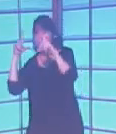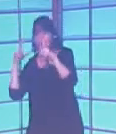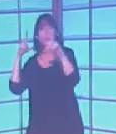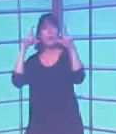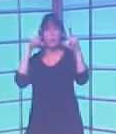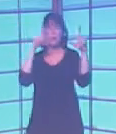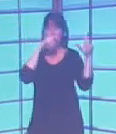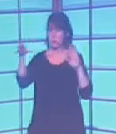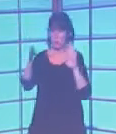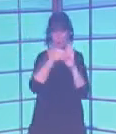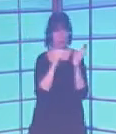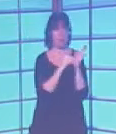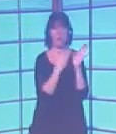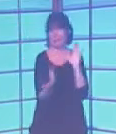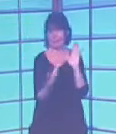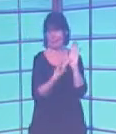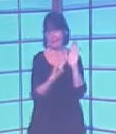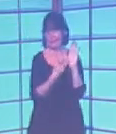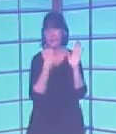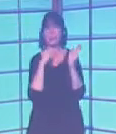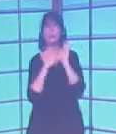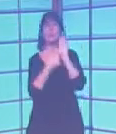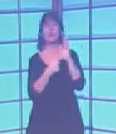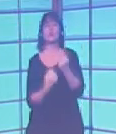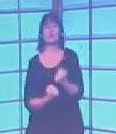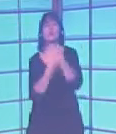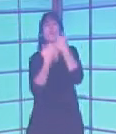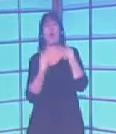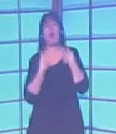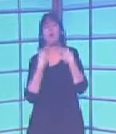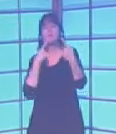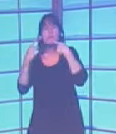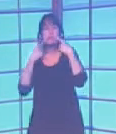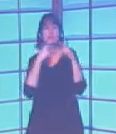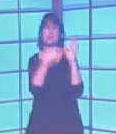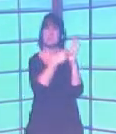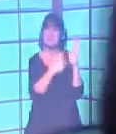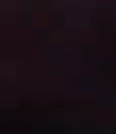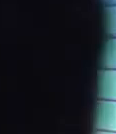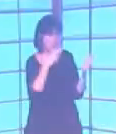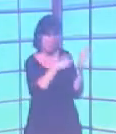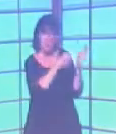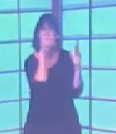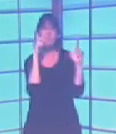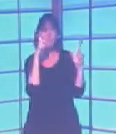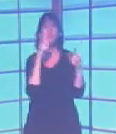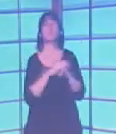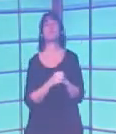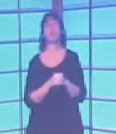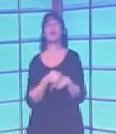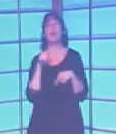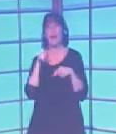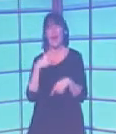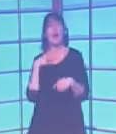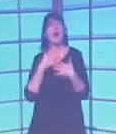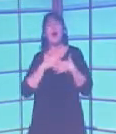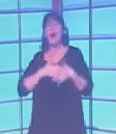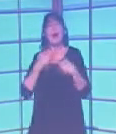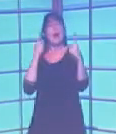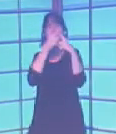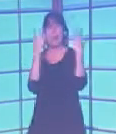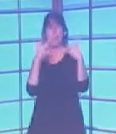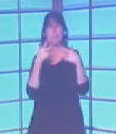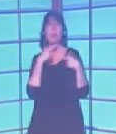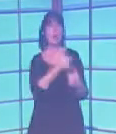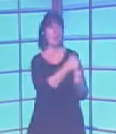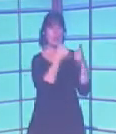discussion. The Access Audit Report also helps identify areas which meet standards and best practice, as well as giving